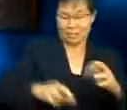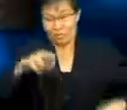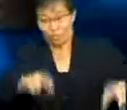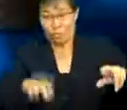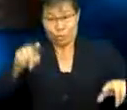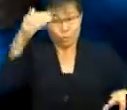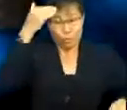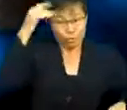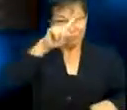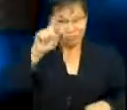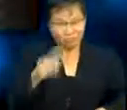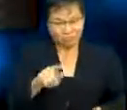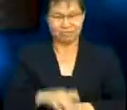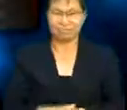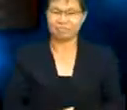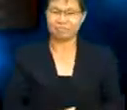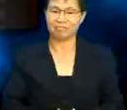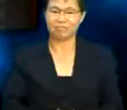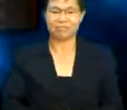I designed that robot, you know.